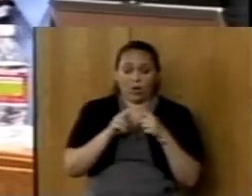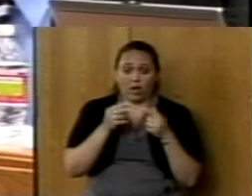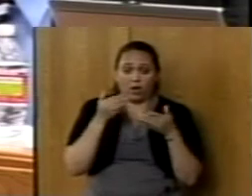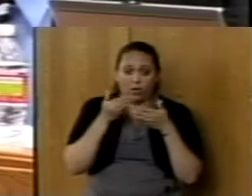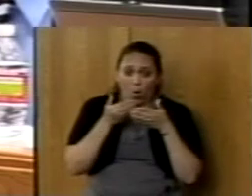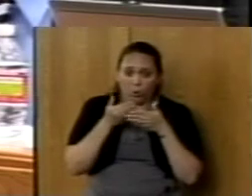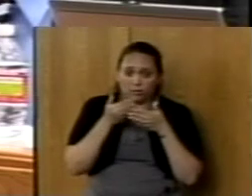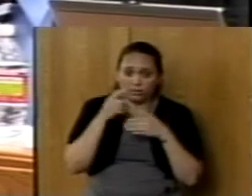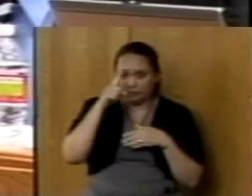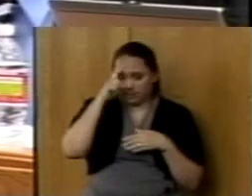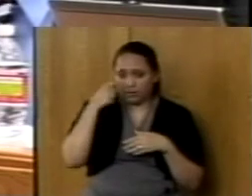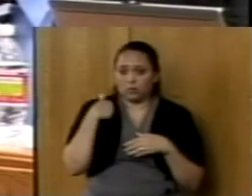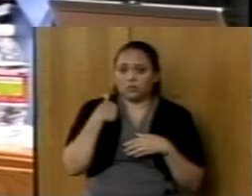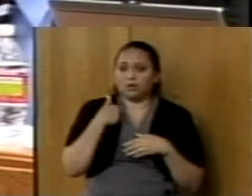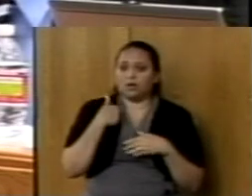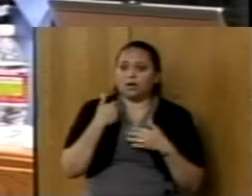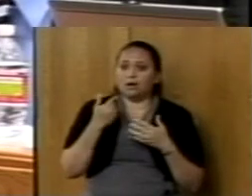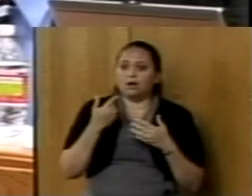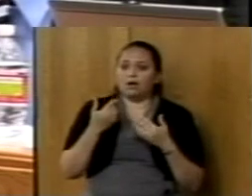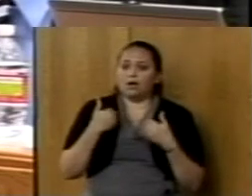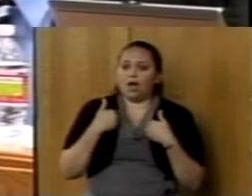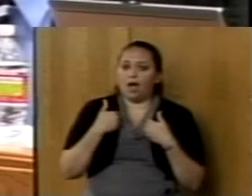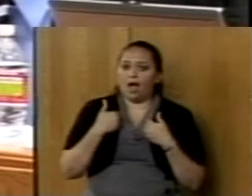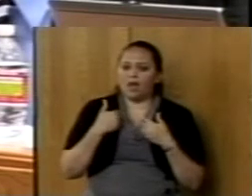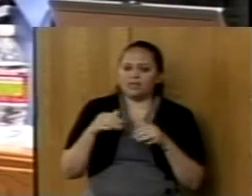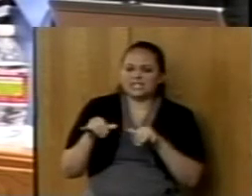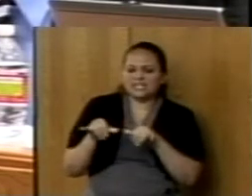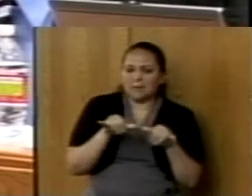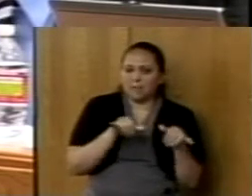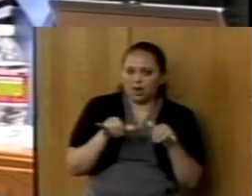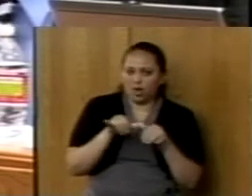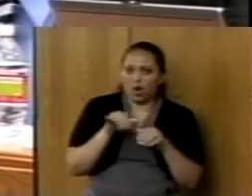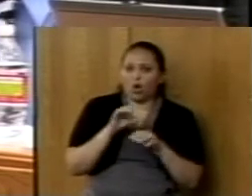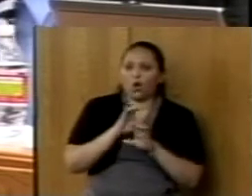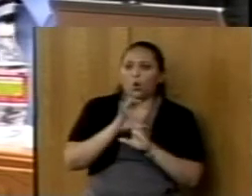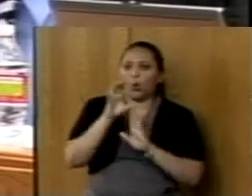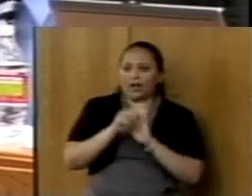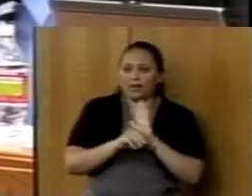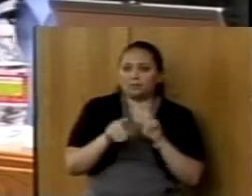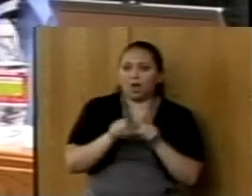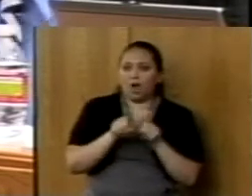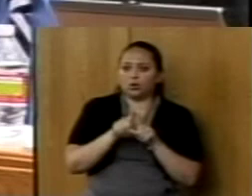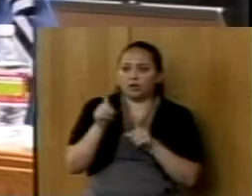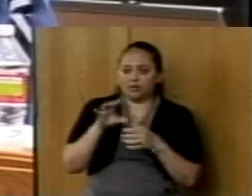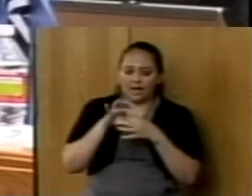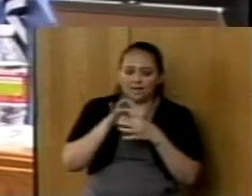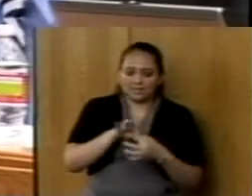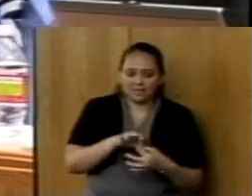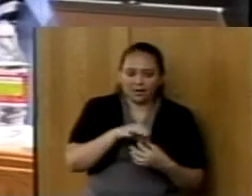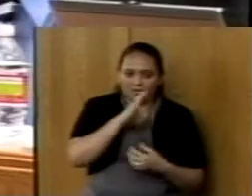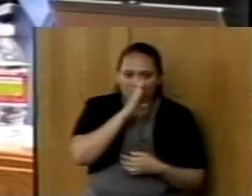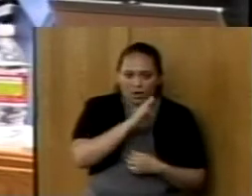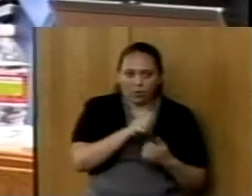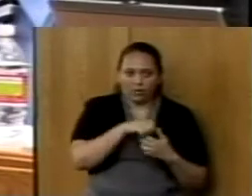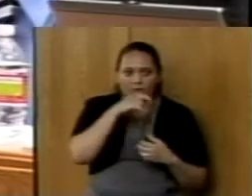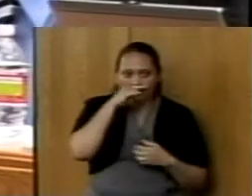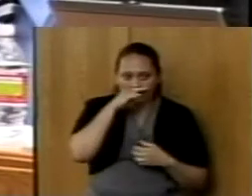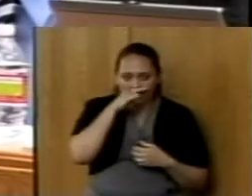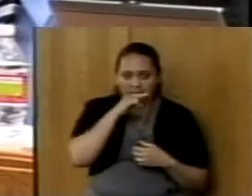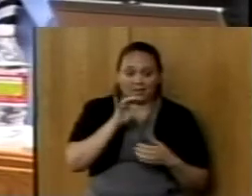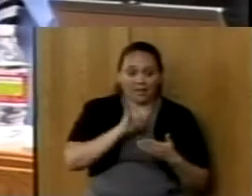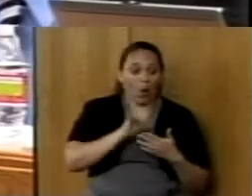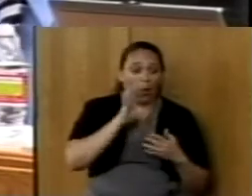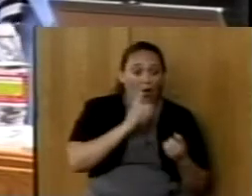want, I think, similar curriculums, and also because they deal directly with the kids that are going to come right back to us in our